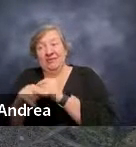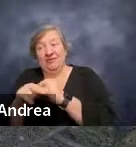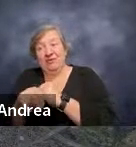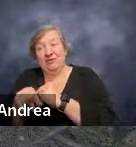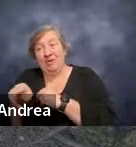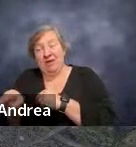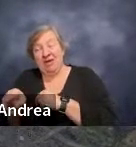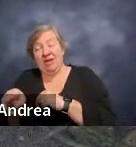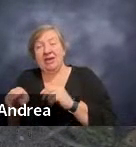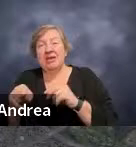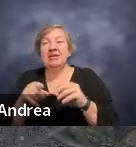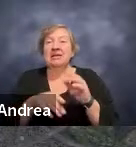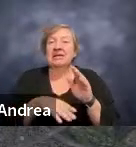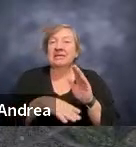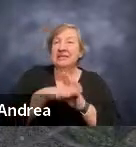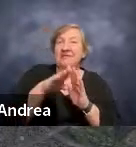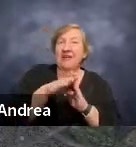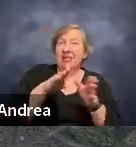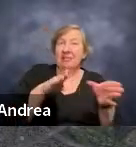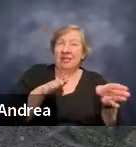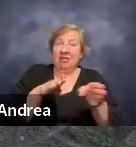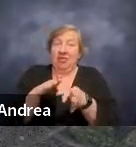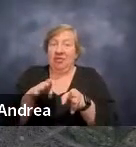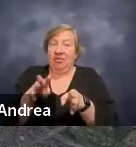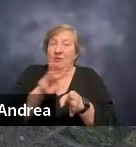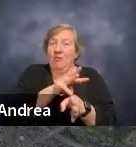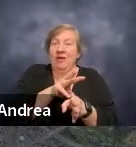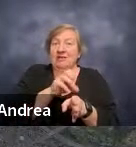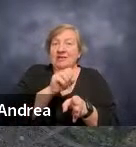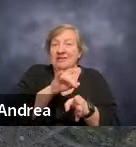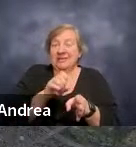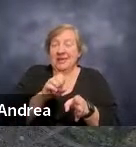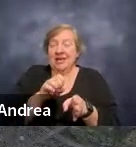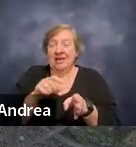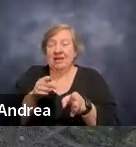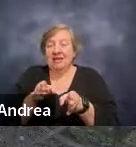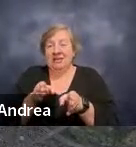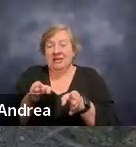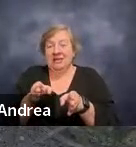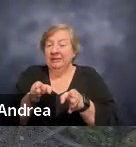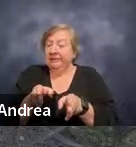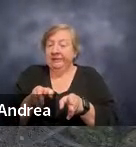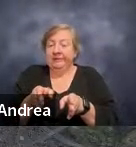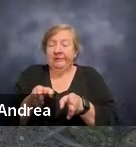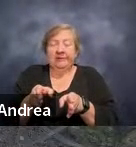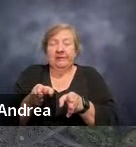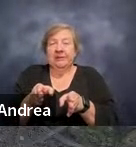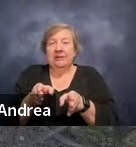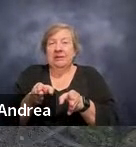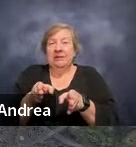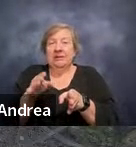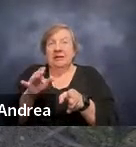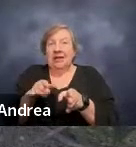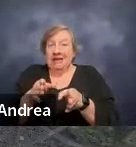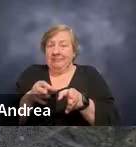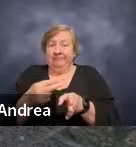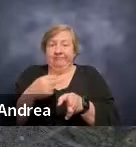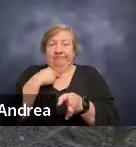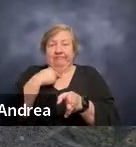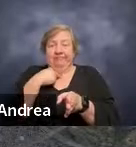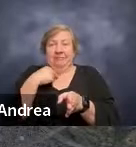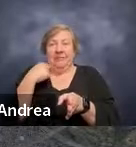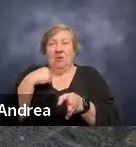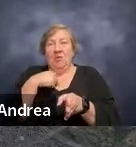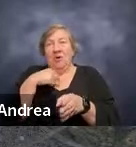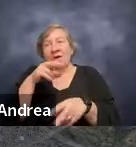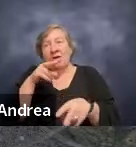development right up to the freeway on the west side. And so that's a good example of where we're looking at